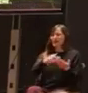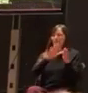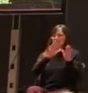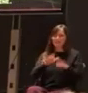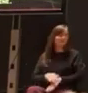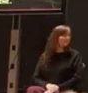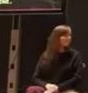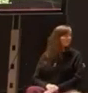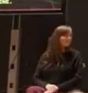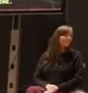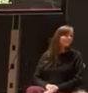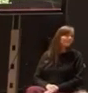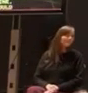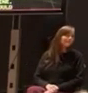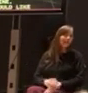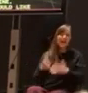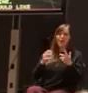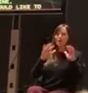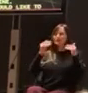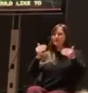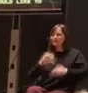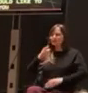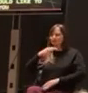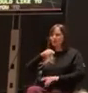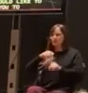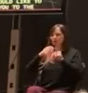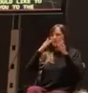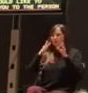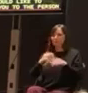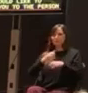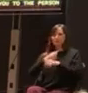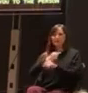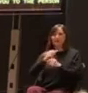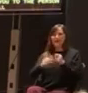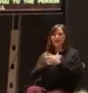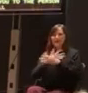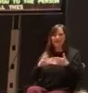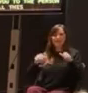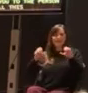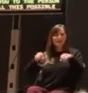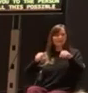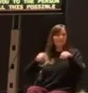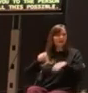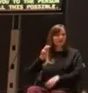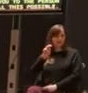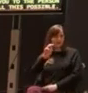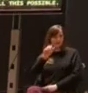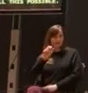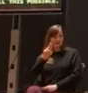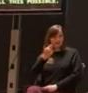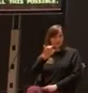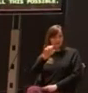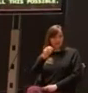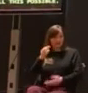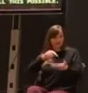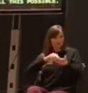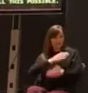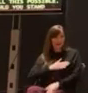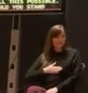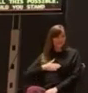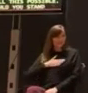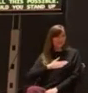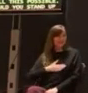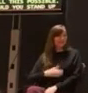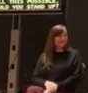I would like to introduce you to the person who made all this possible. Marie, would you stand up? Marie